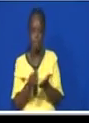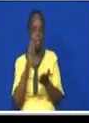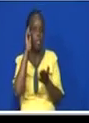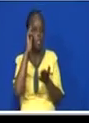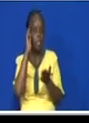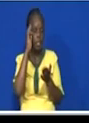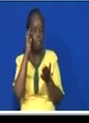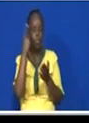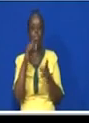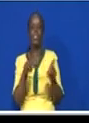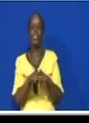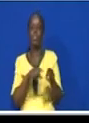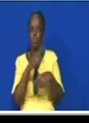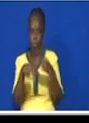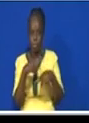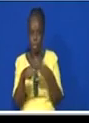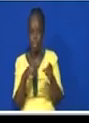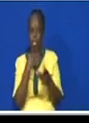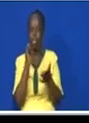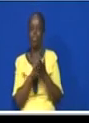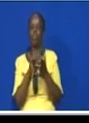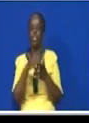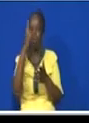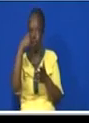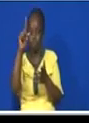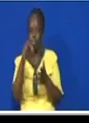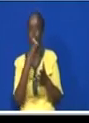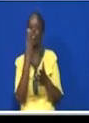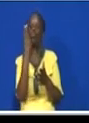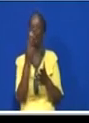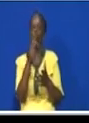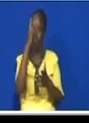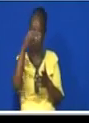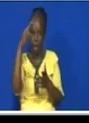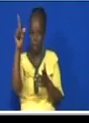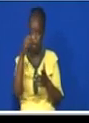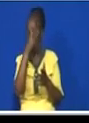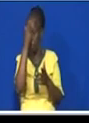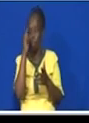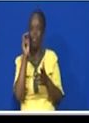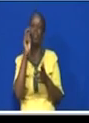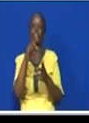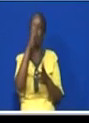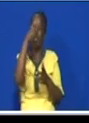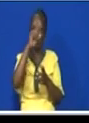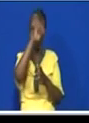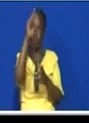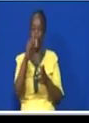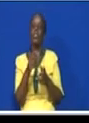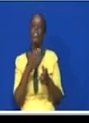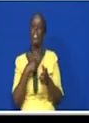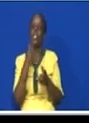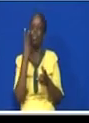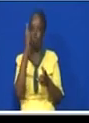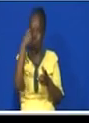reason for that process so as to score the 2 marks, because as we have seen with the question, it carries 2